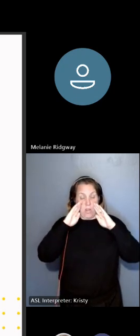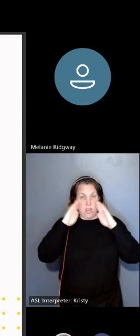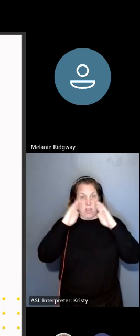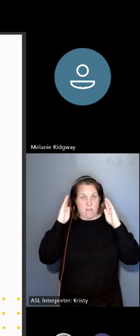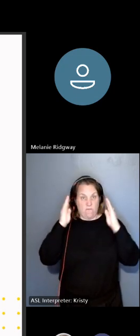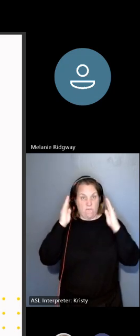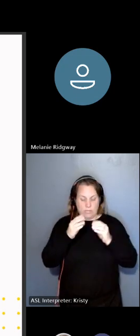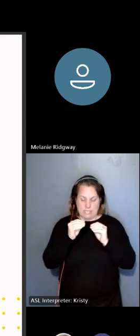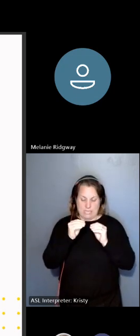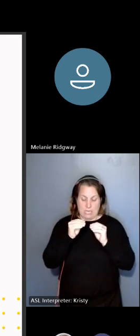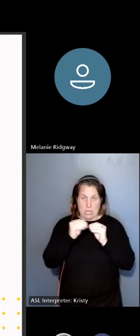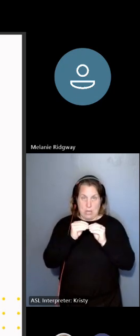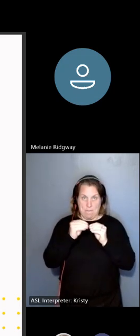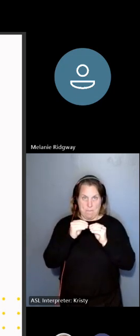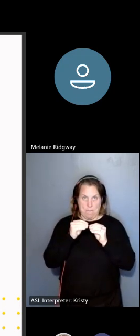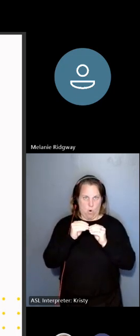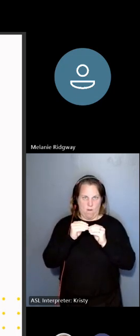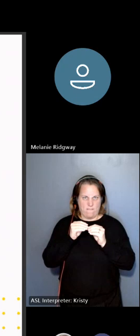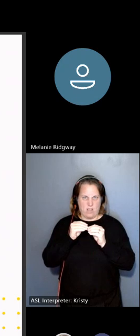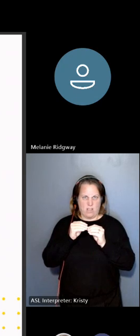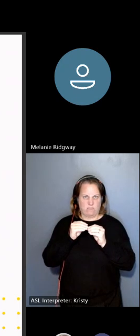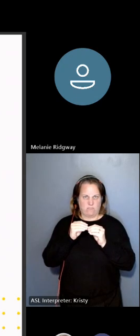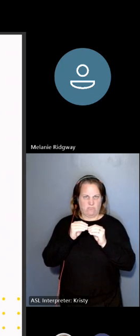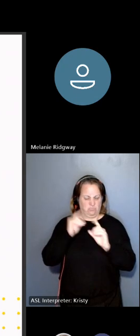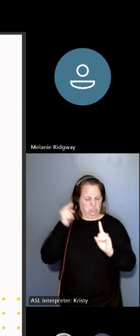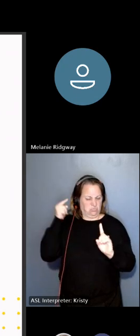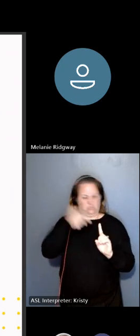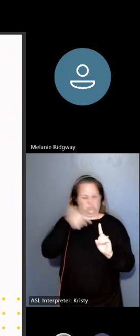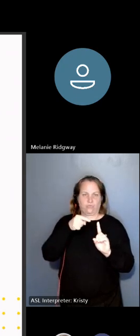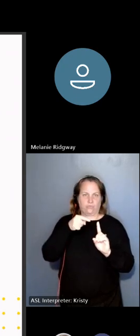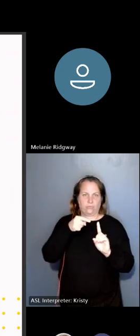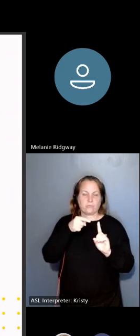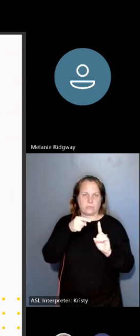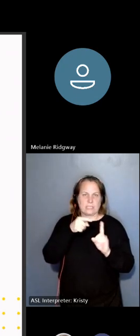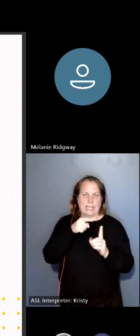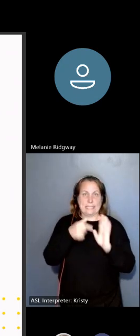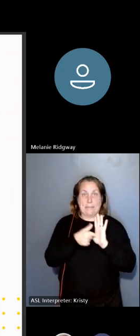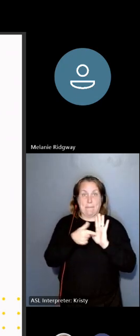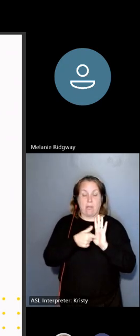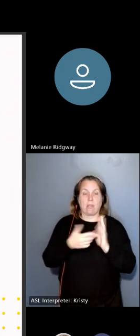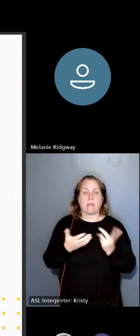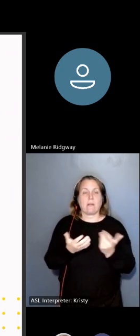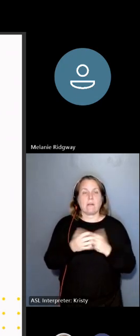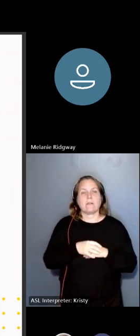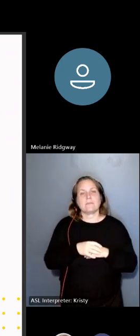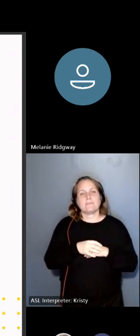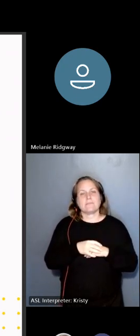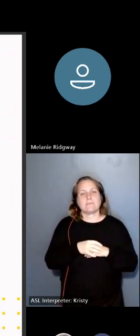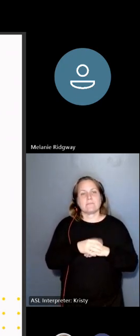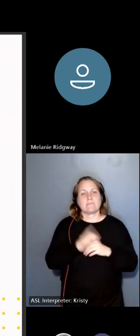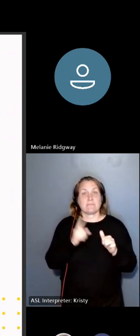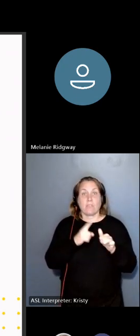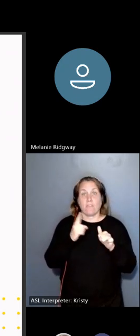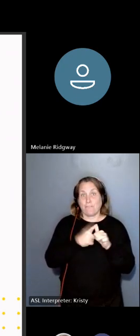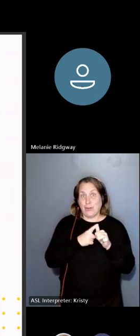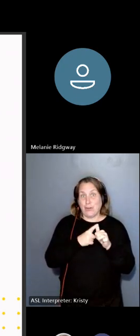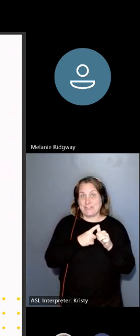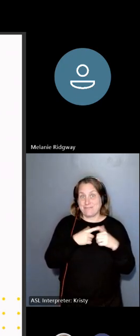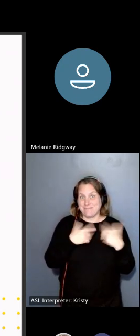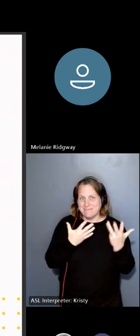a concrete example. First component, introduce yourself. Good